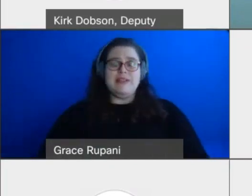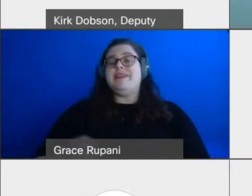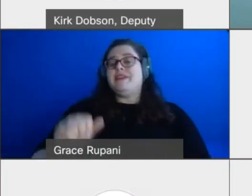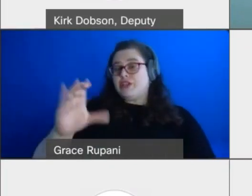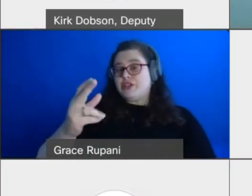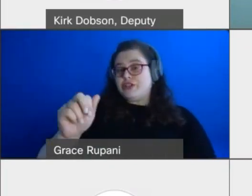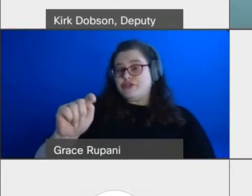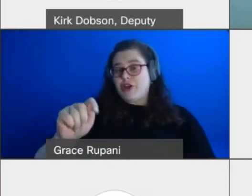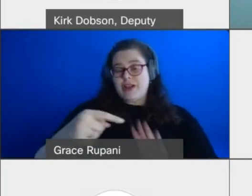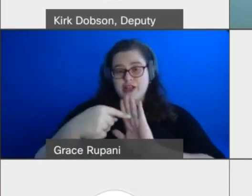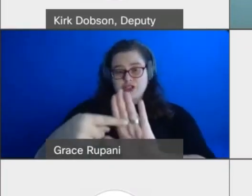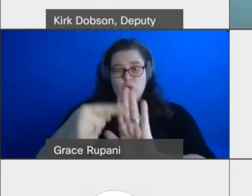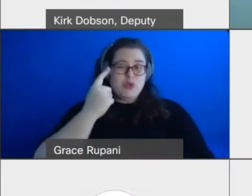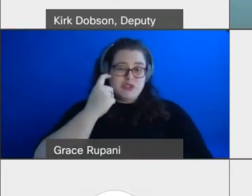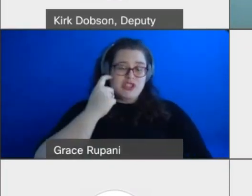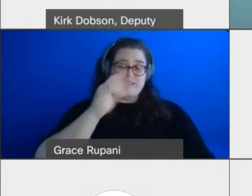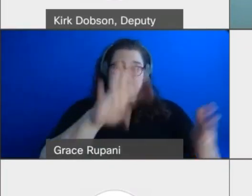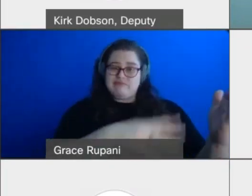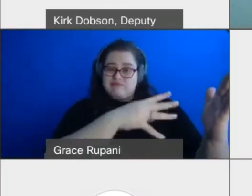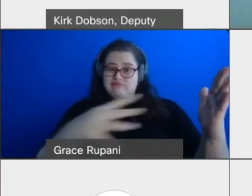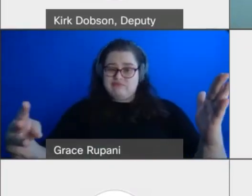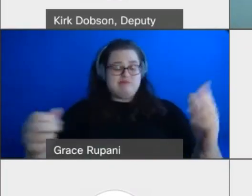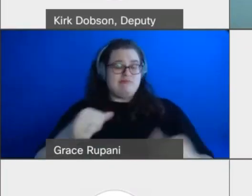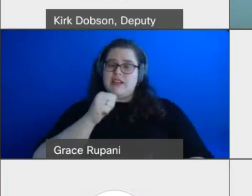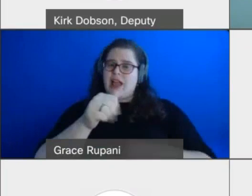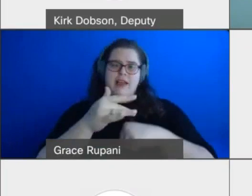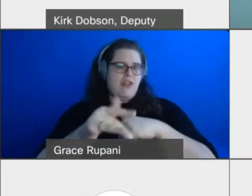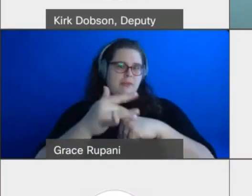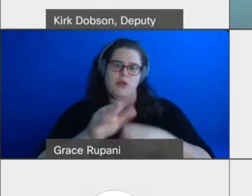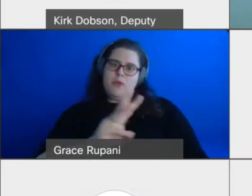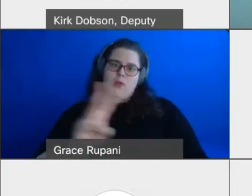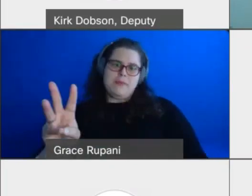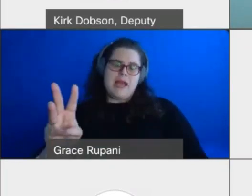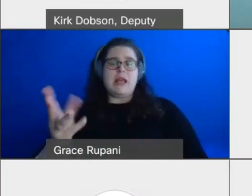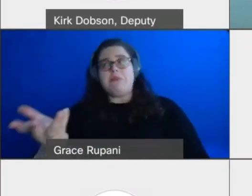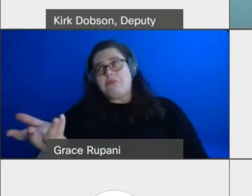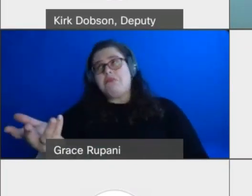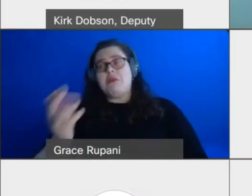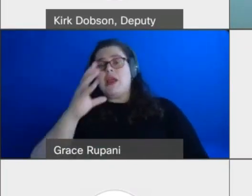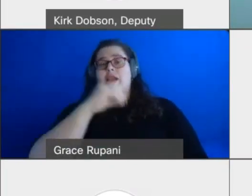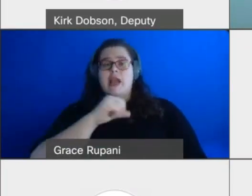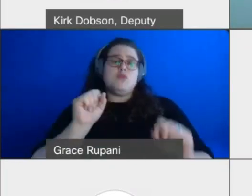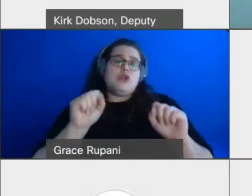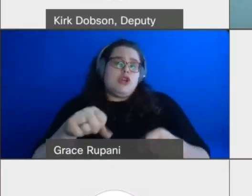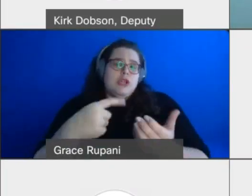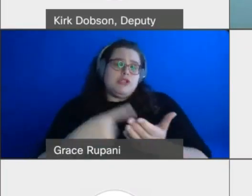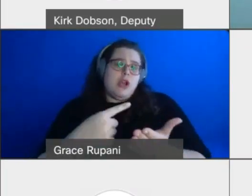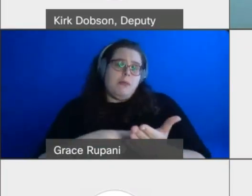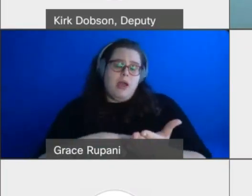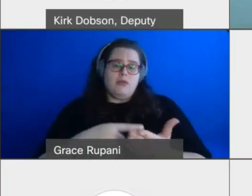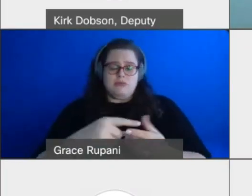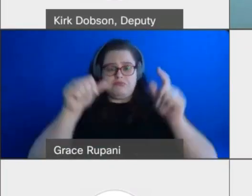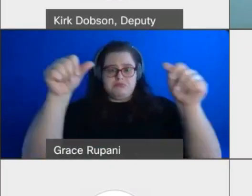website. I guess we could talk about making them available, and I'll update you next week on whether that might be possible.